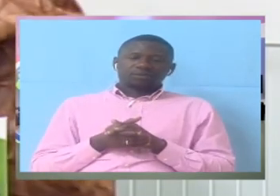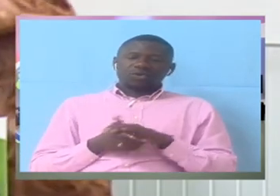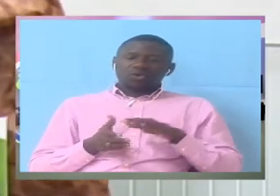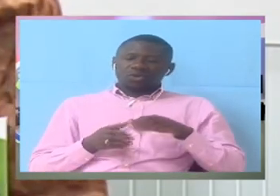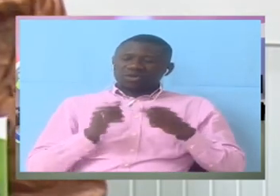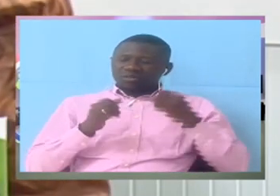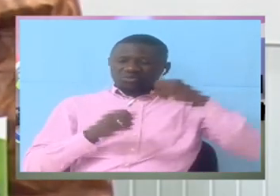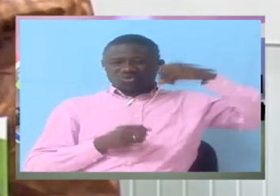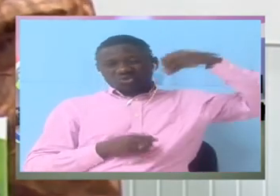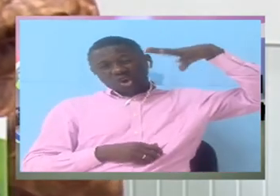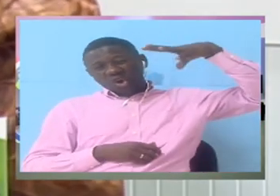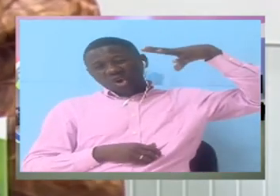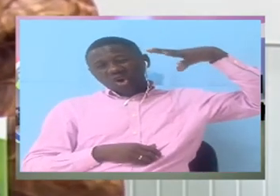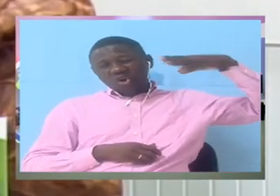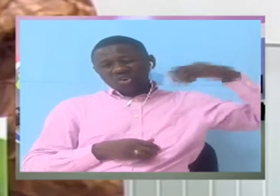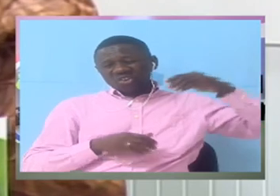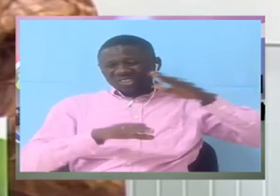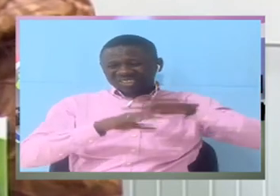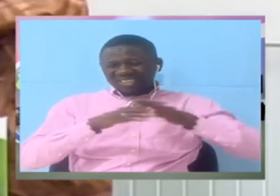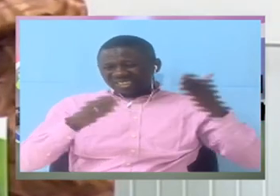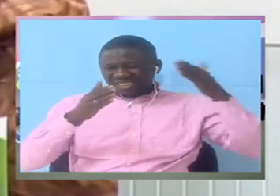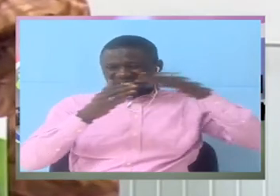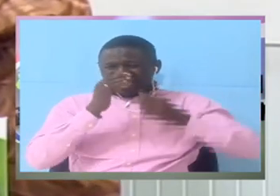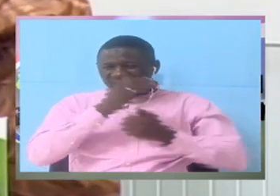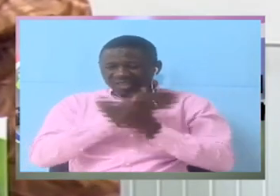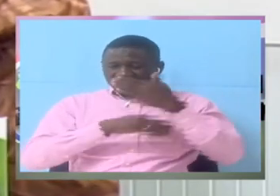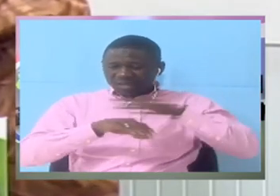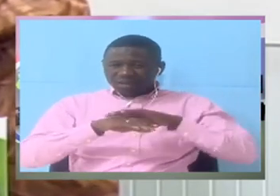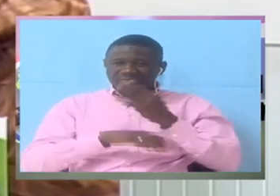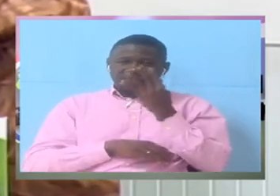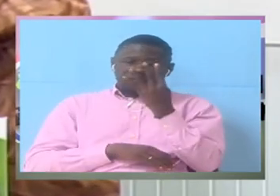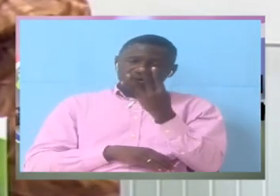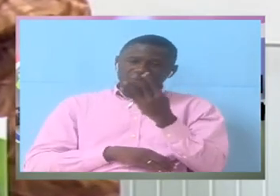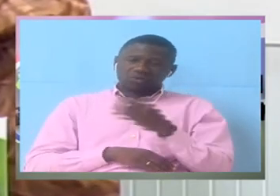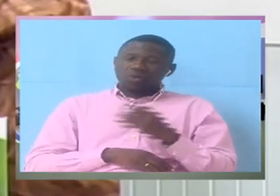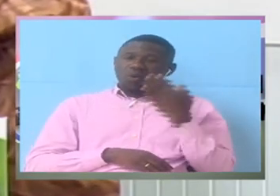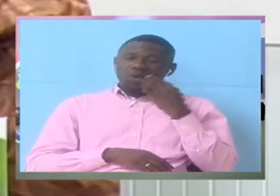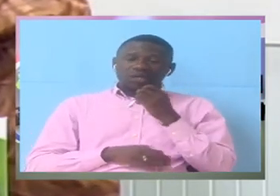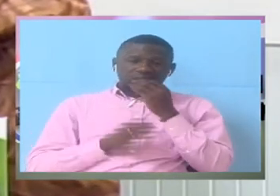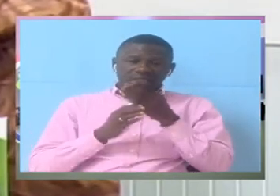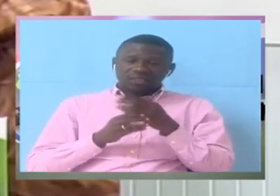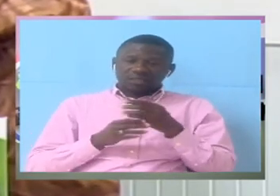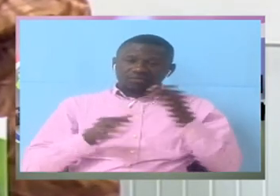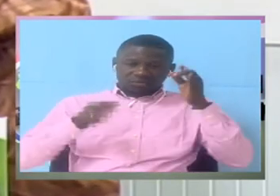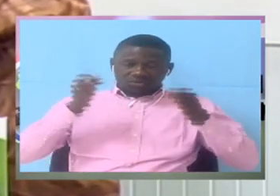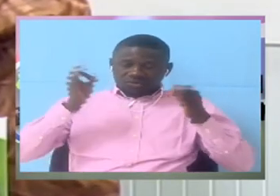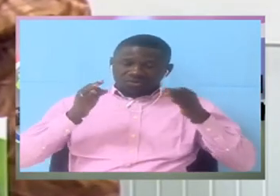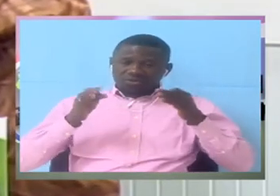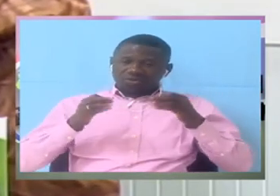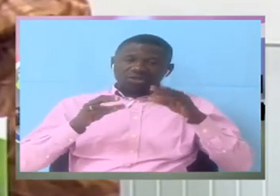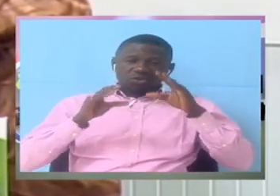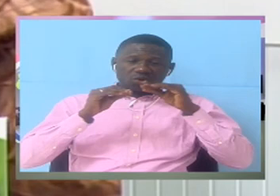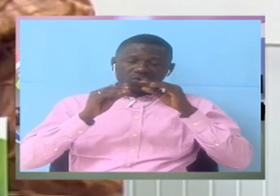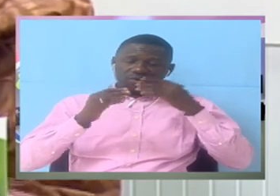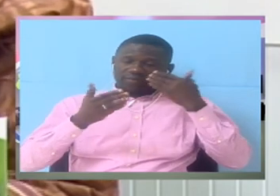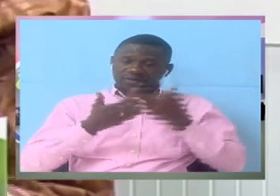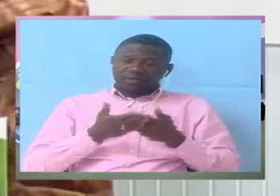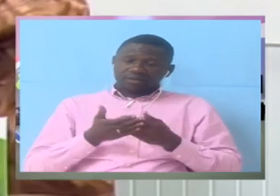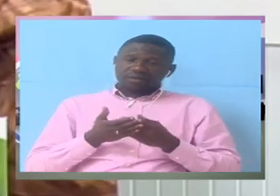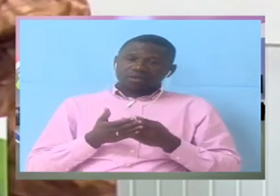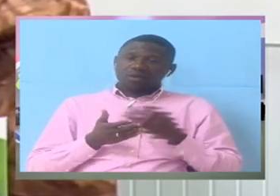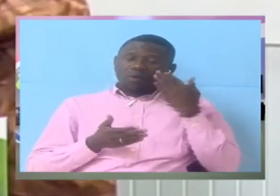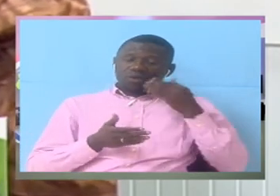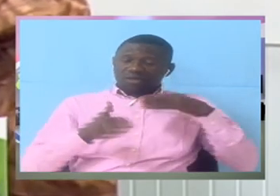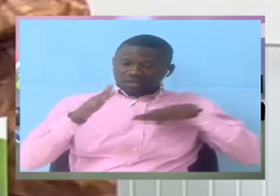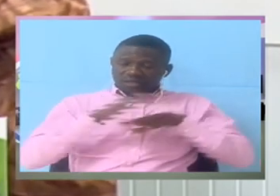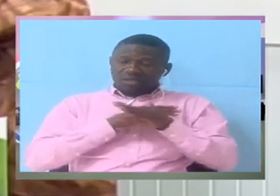4 mafang. Until around 4. Then ning ko iko court bandale. When the court comes to an end. Nundunda